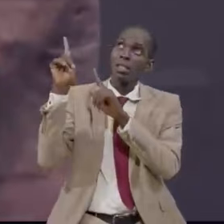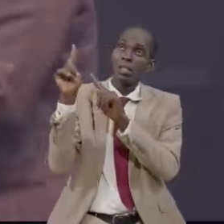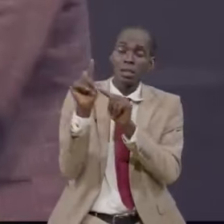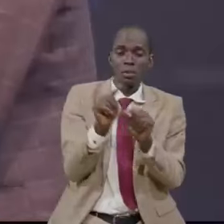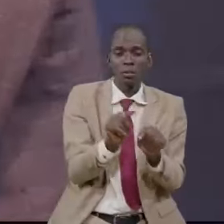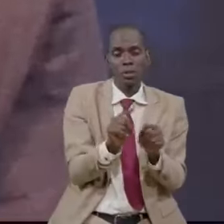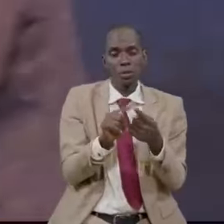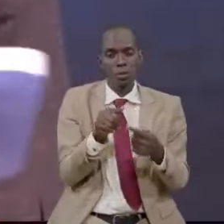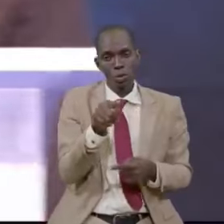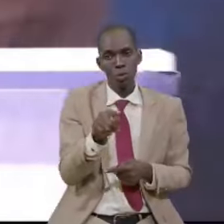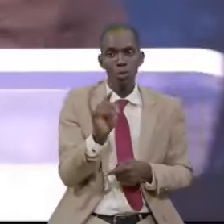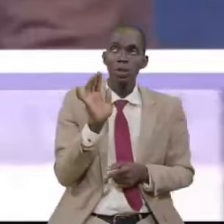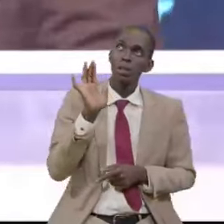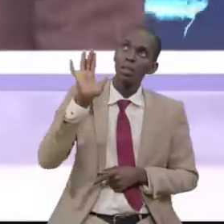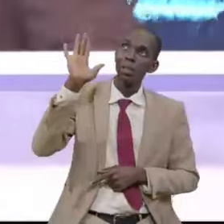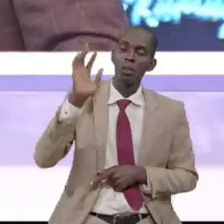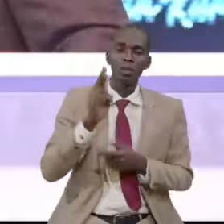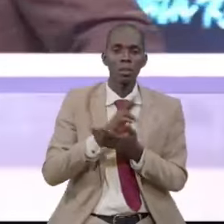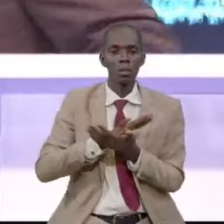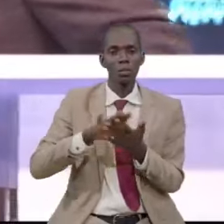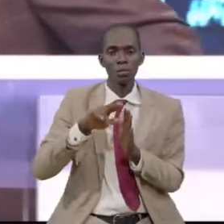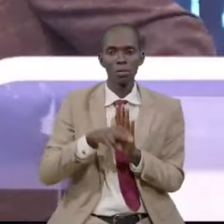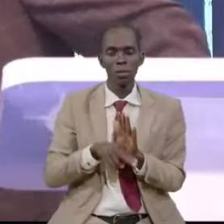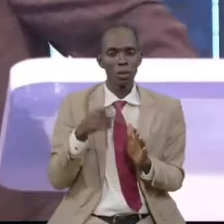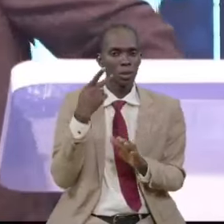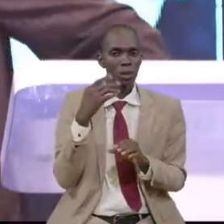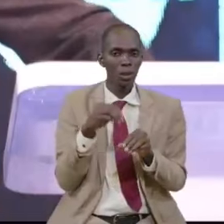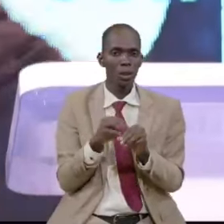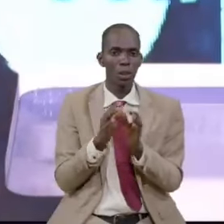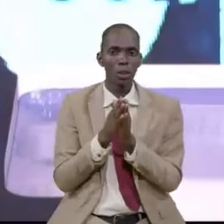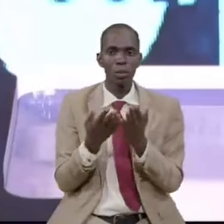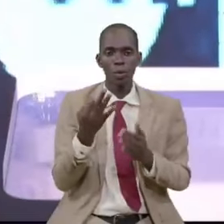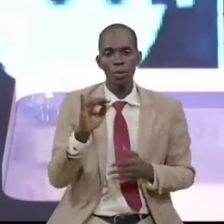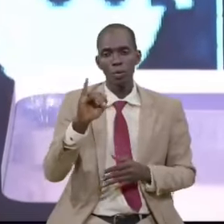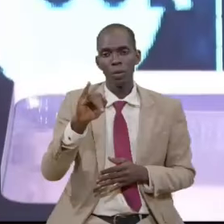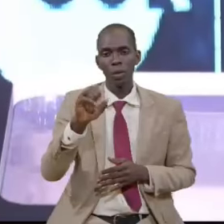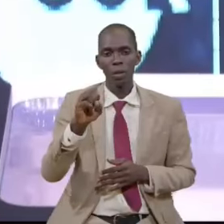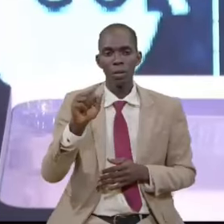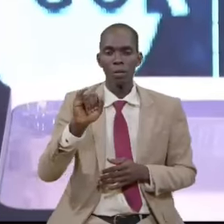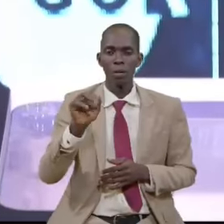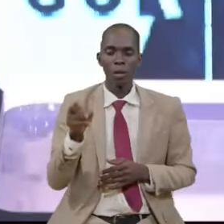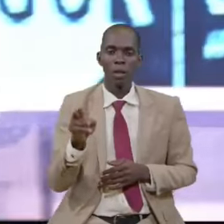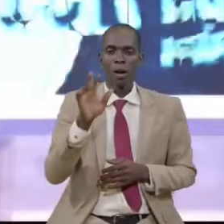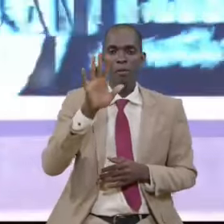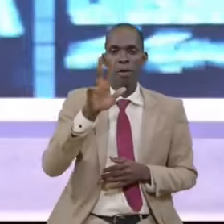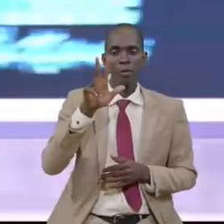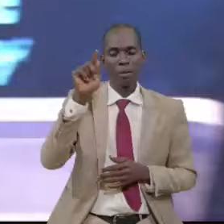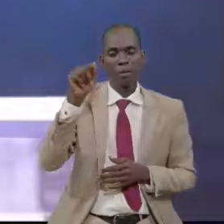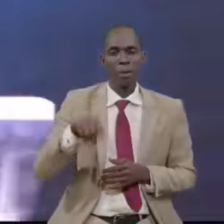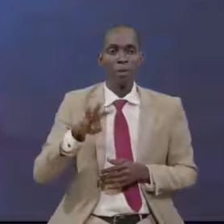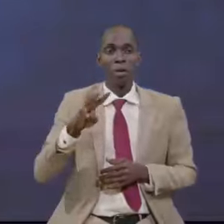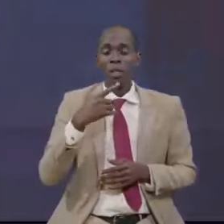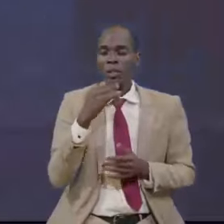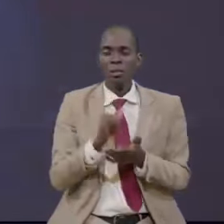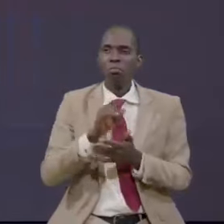righteousness. Look at Isaiah chapter 53. And I'm reading from verse 4. It says, surely,